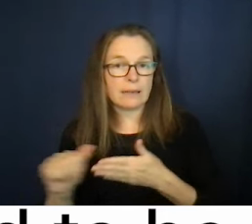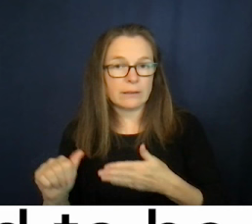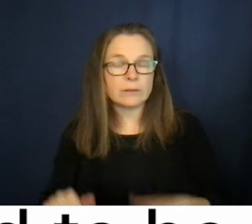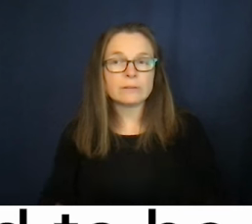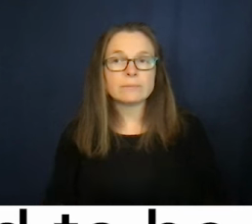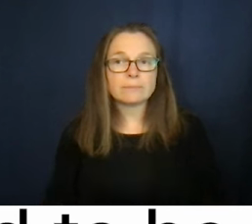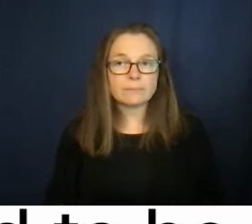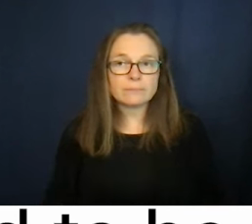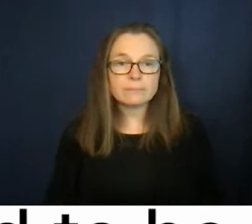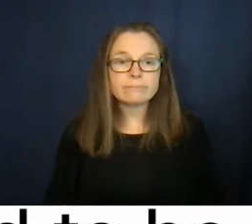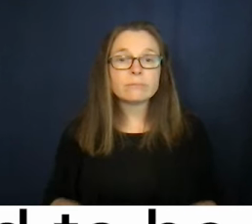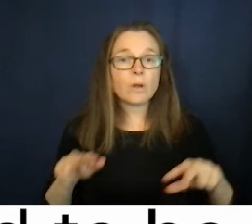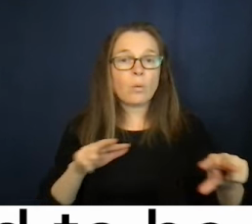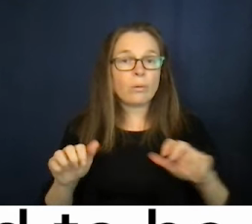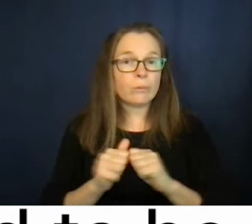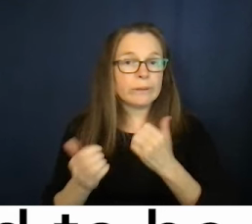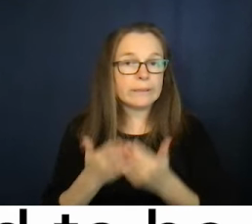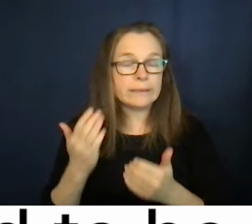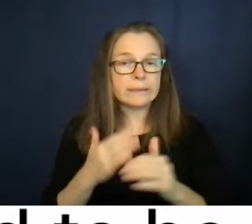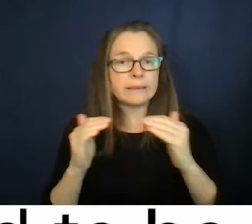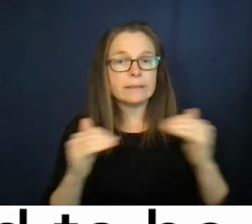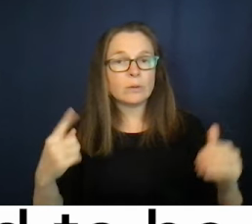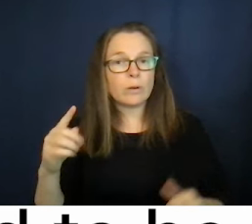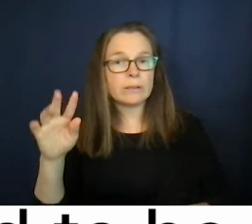$5,096. Walk with Ease, Tier 1,